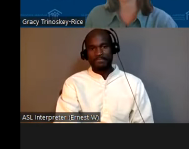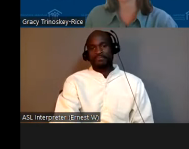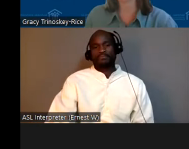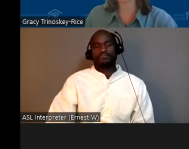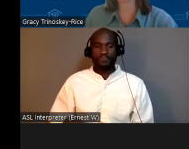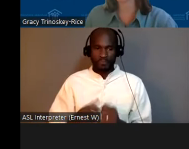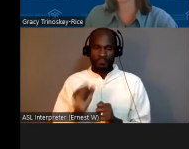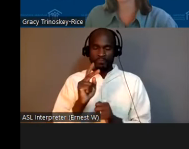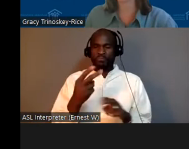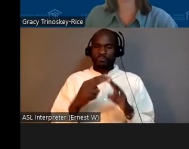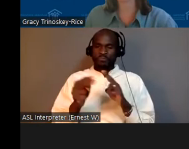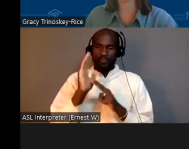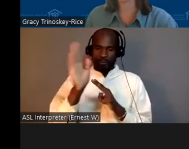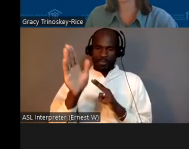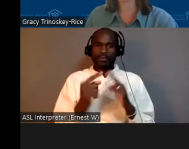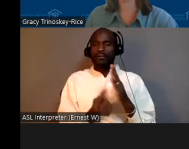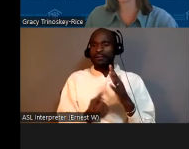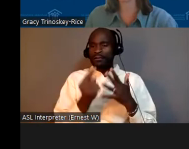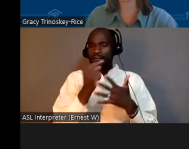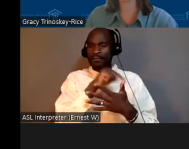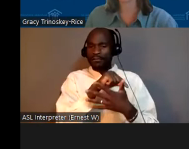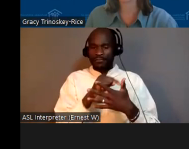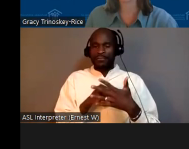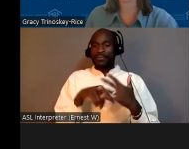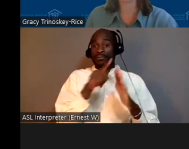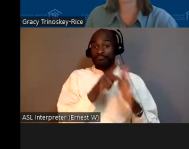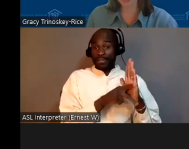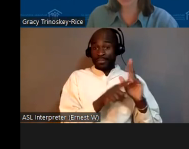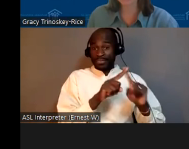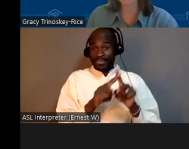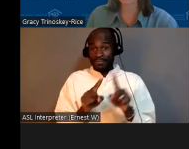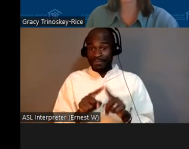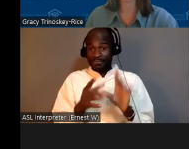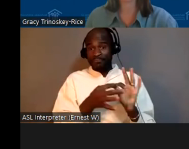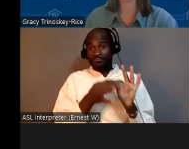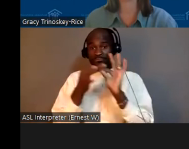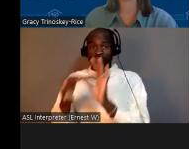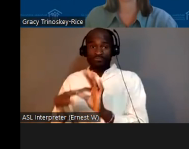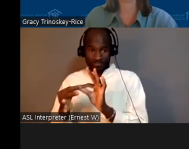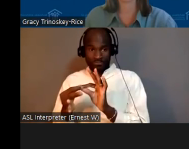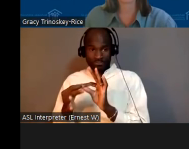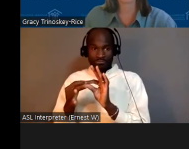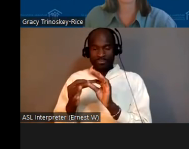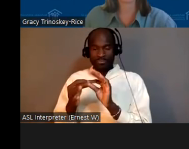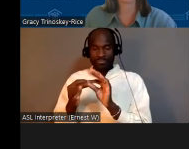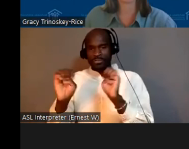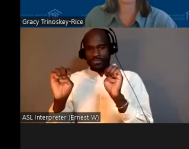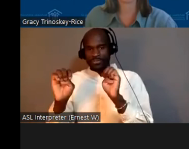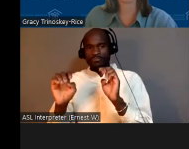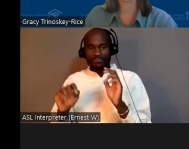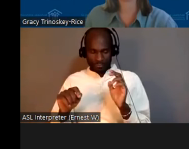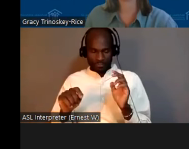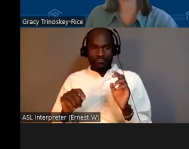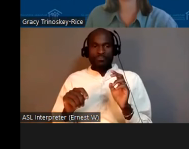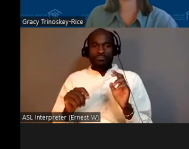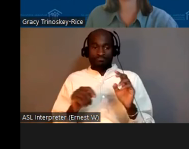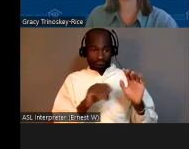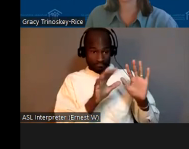an overview of the policies that are relevant to the public health emergency and the unwinding. sort of some level setting, and then talk